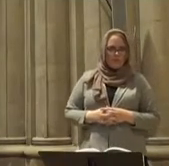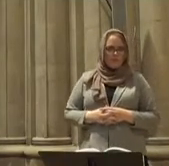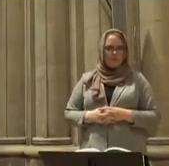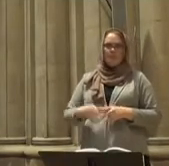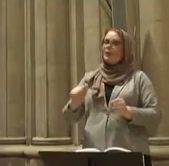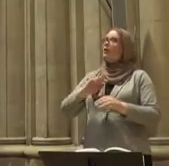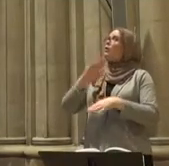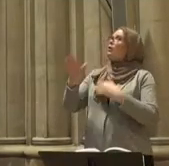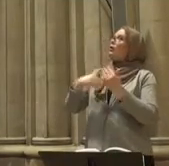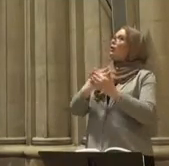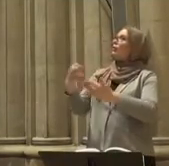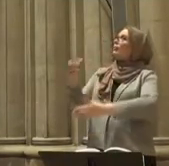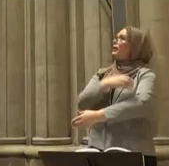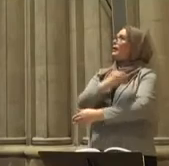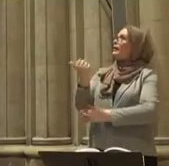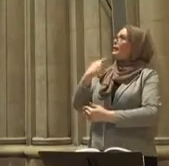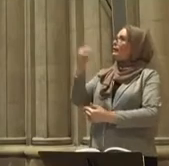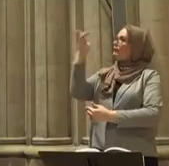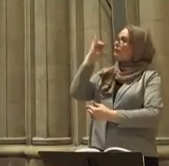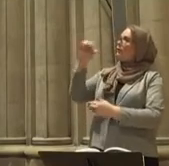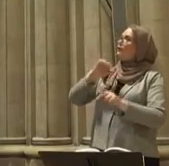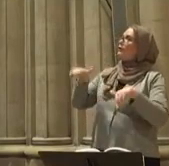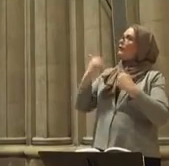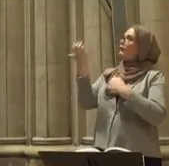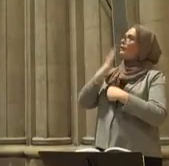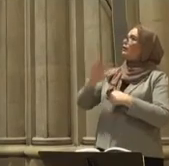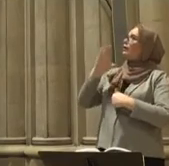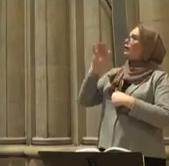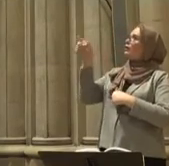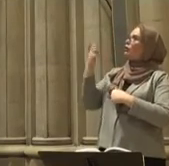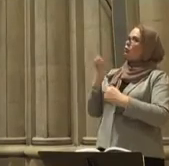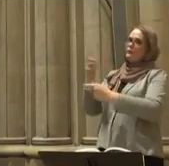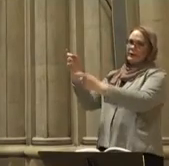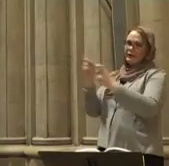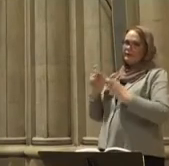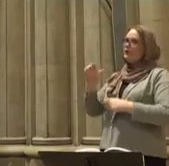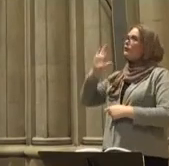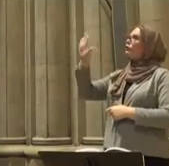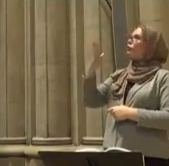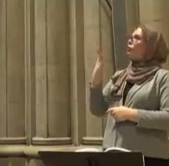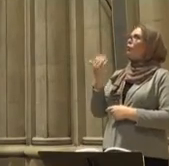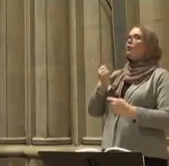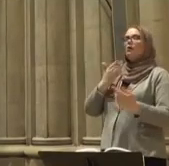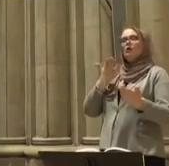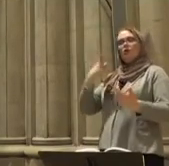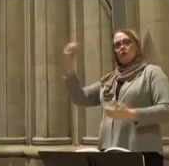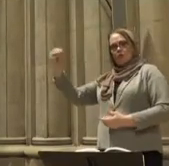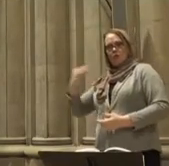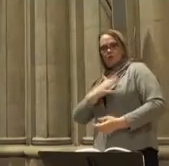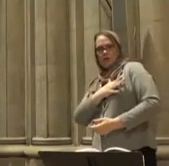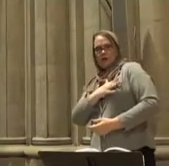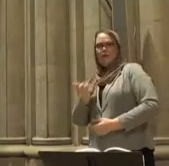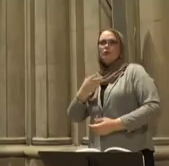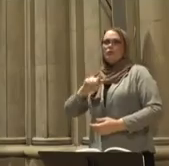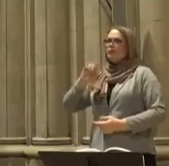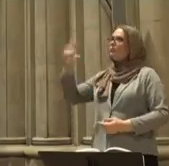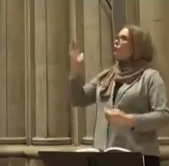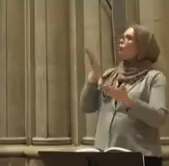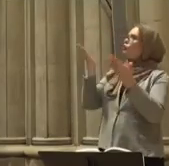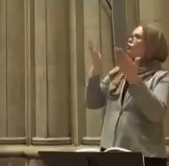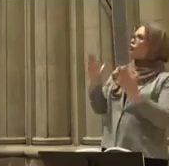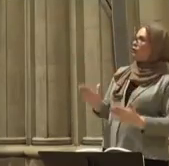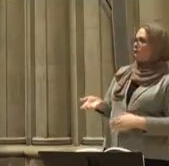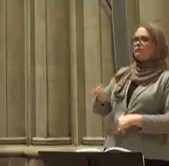Almighty and everlasting God, you have given to us your servant's grace by the confession of a true faith